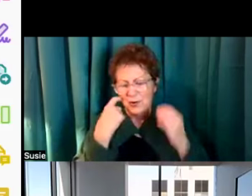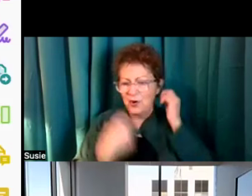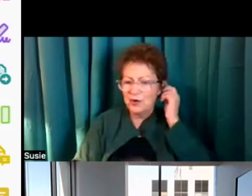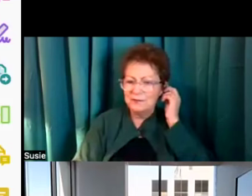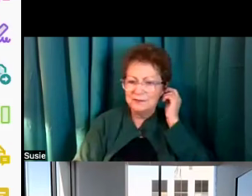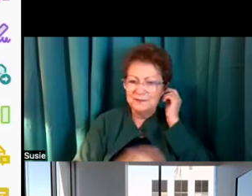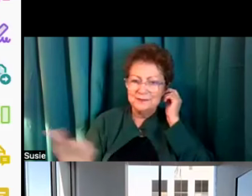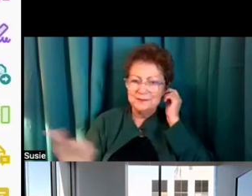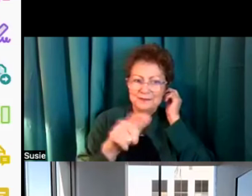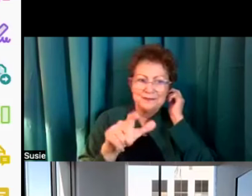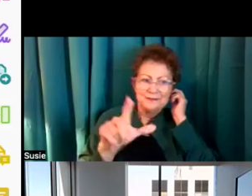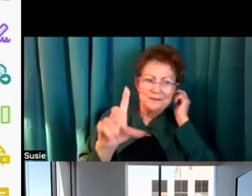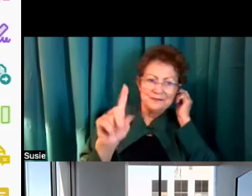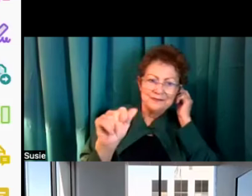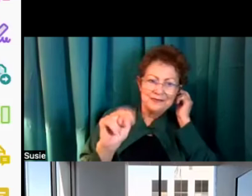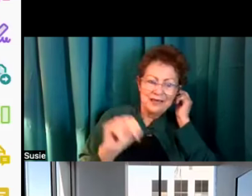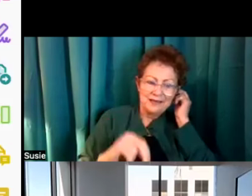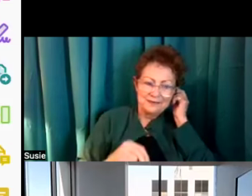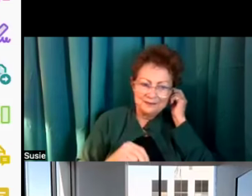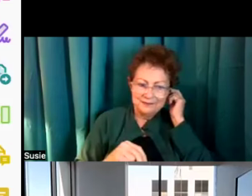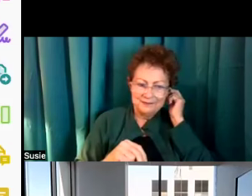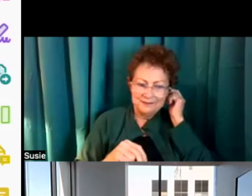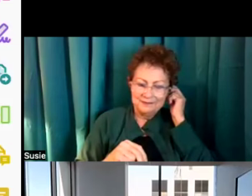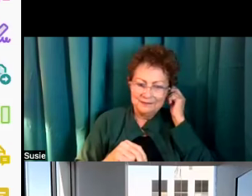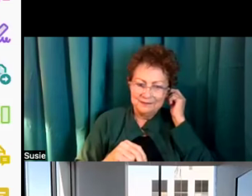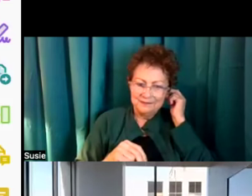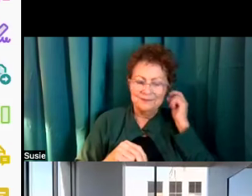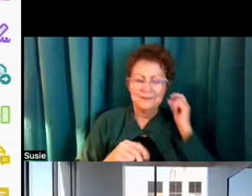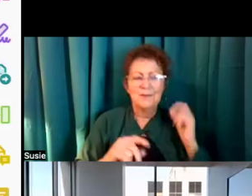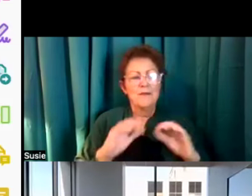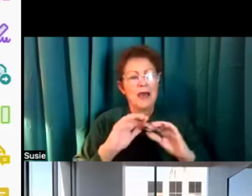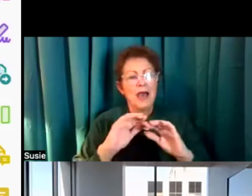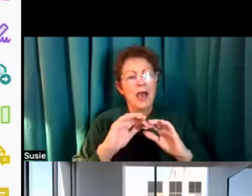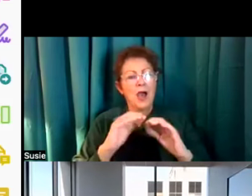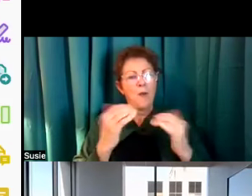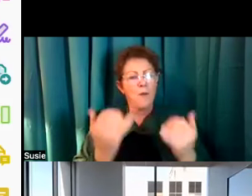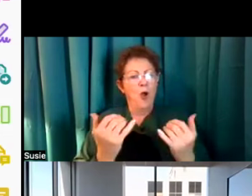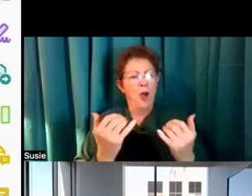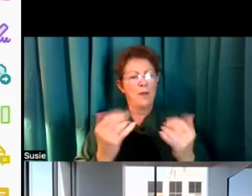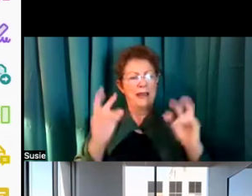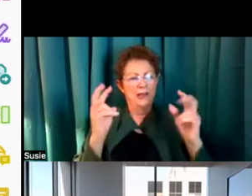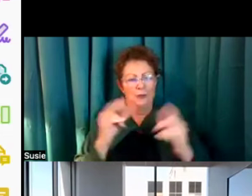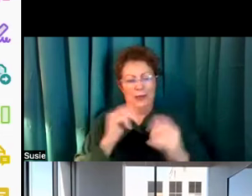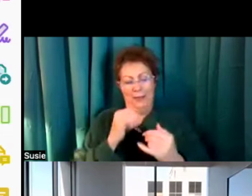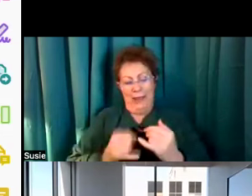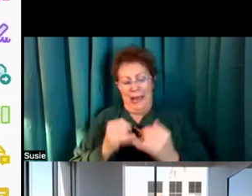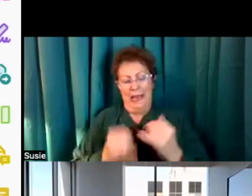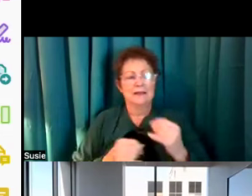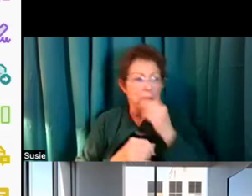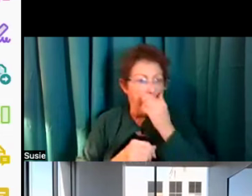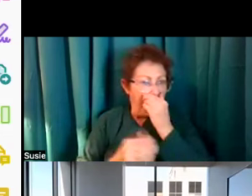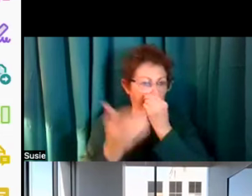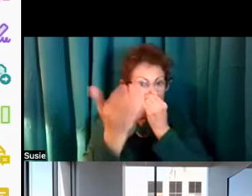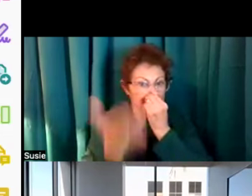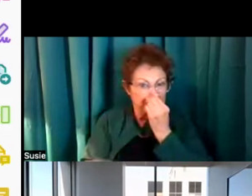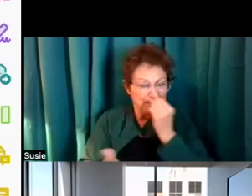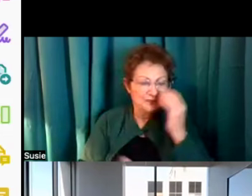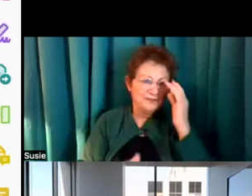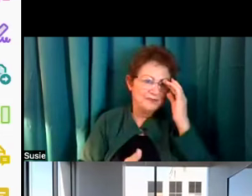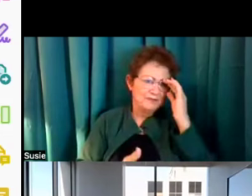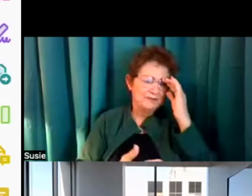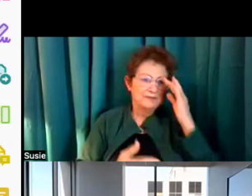one thing also with that, and we'll get into it when we talk about like sort of common issues at the end, is, but it's worth saying multiple times,